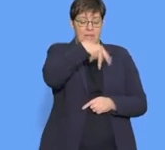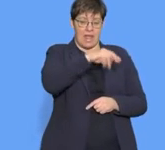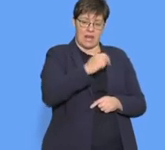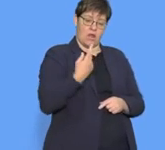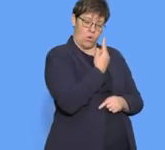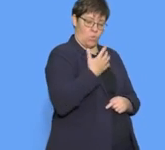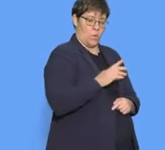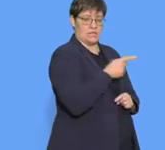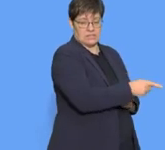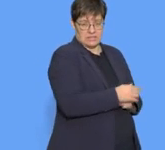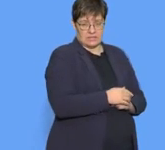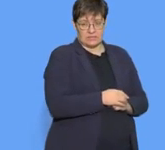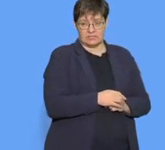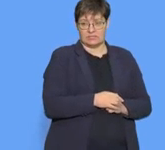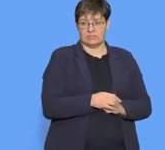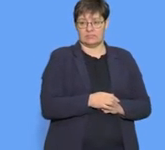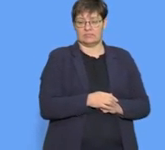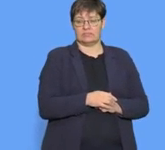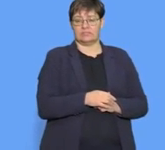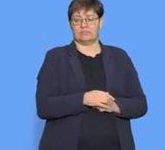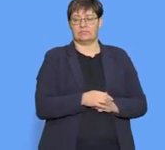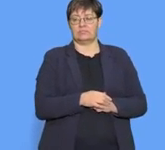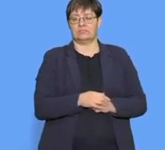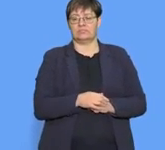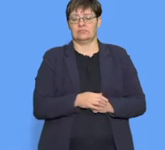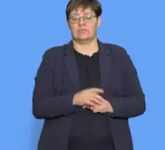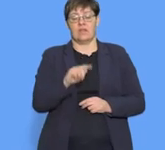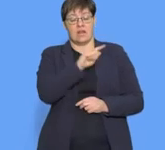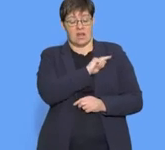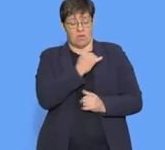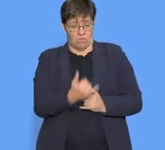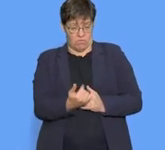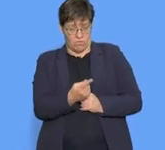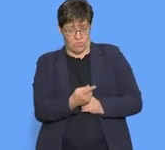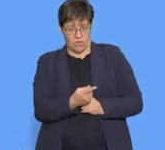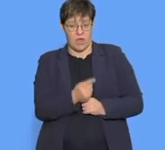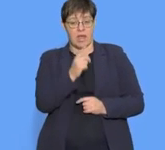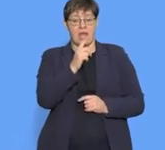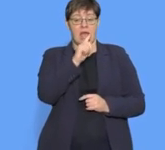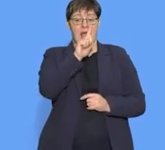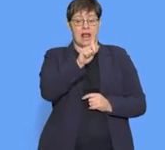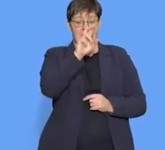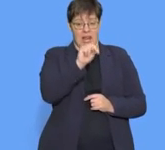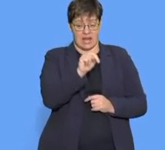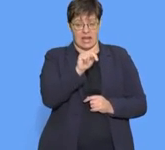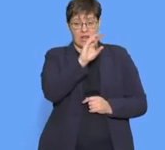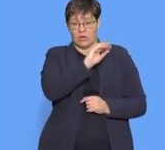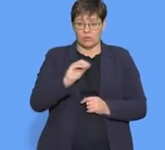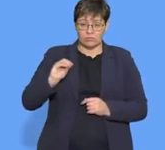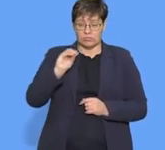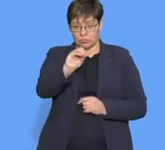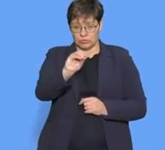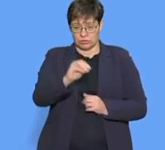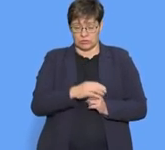can isolate Pn on this side. Okay, now we're going to take this ln and we're going